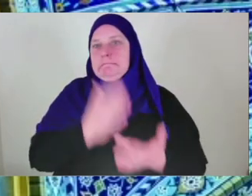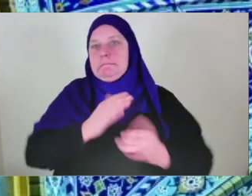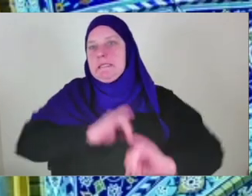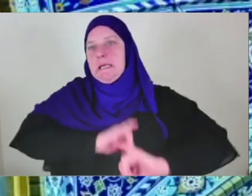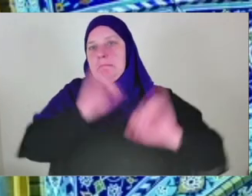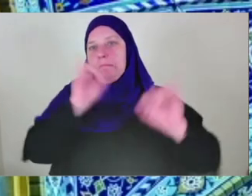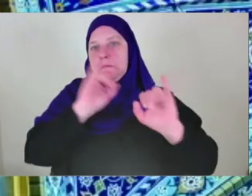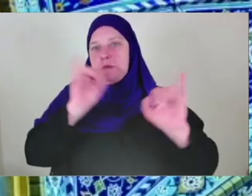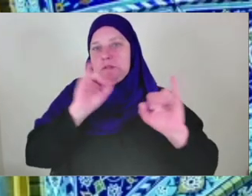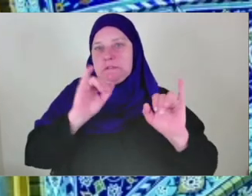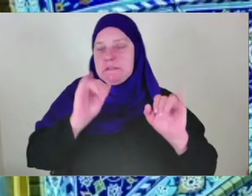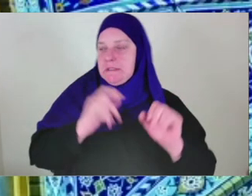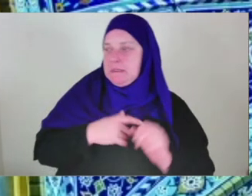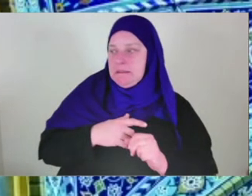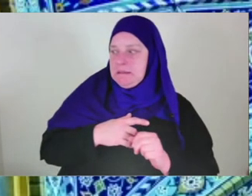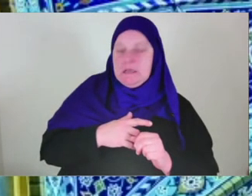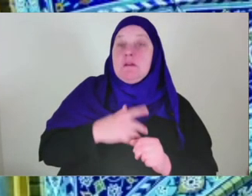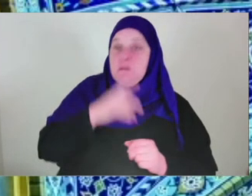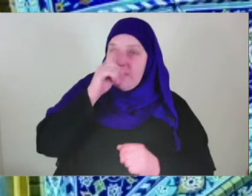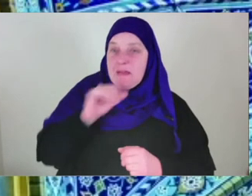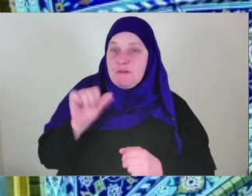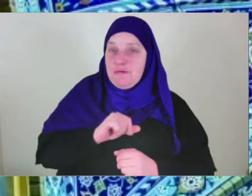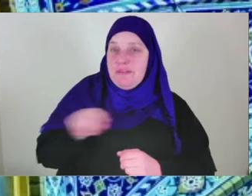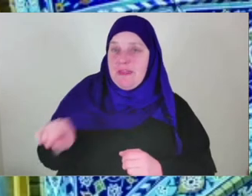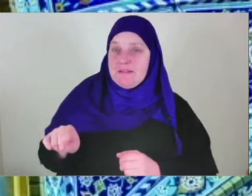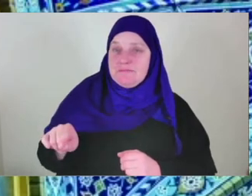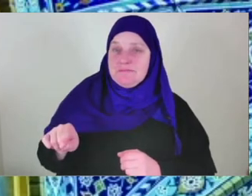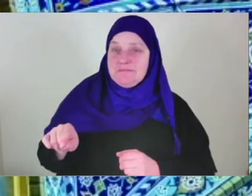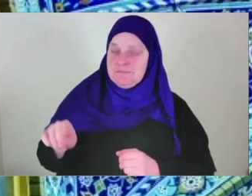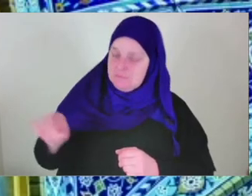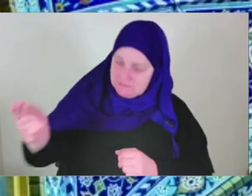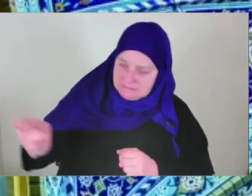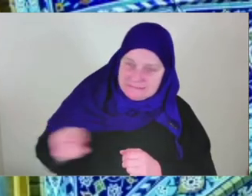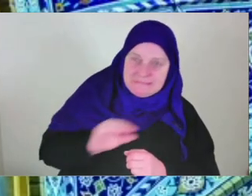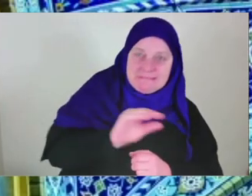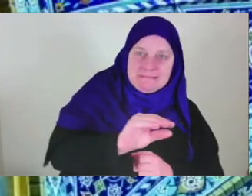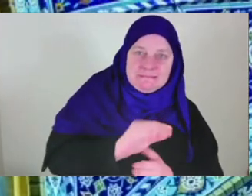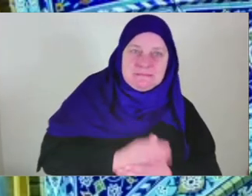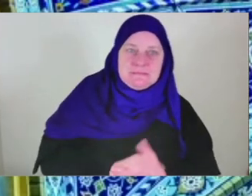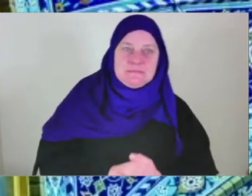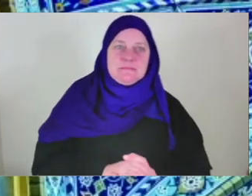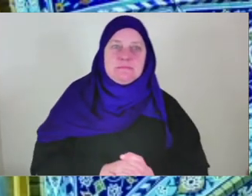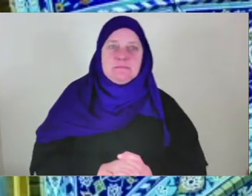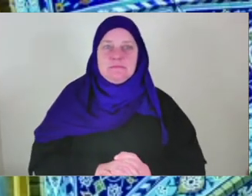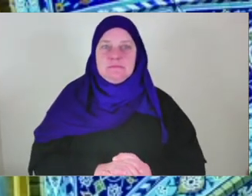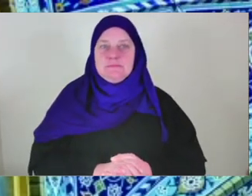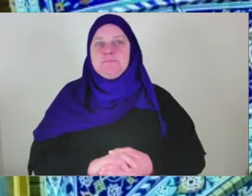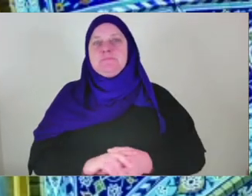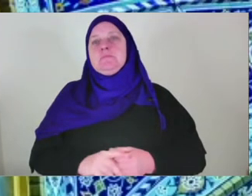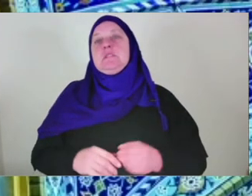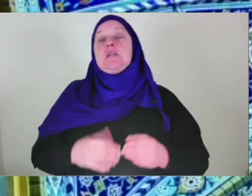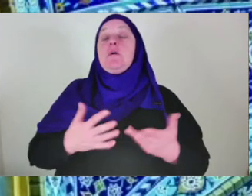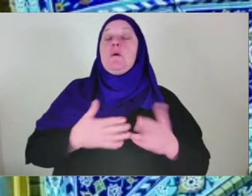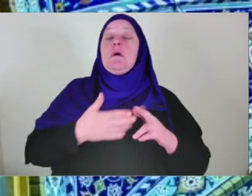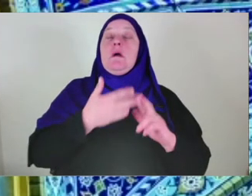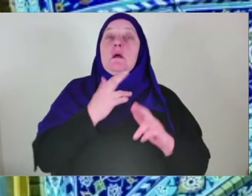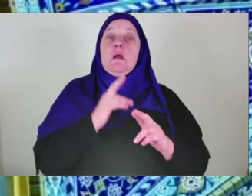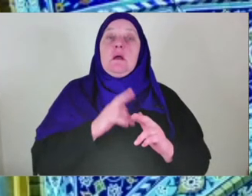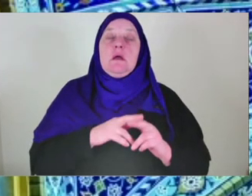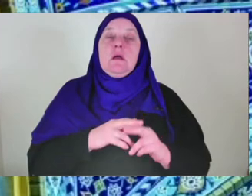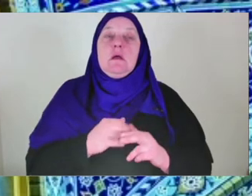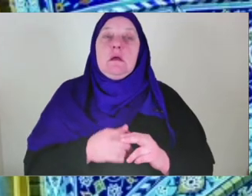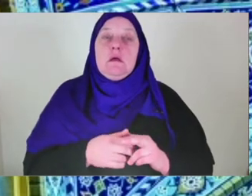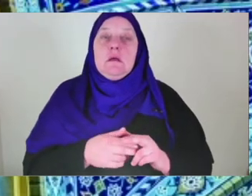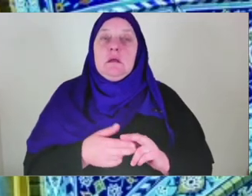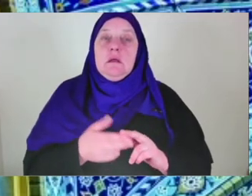If one calendar year from that date passed, next year, 17 June 2023, and that money was